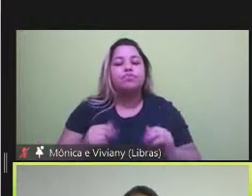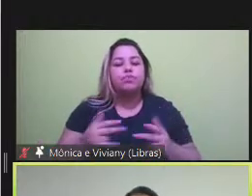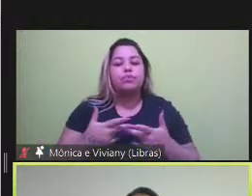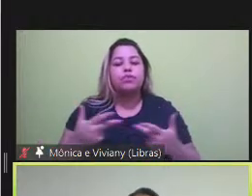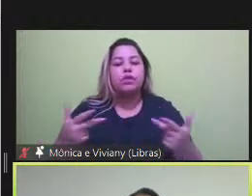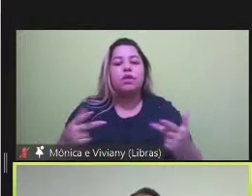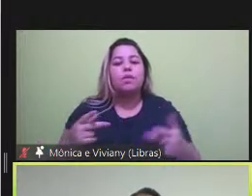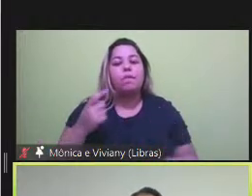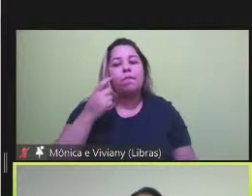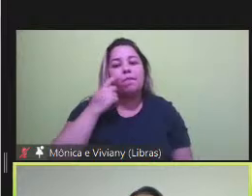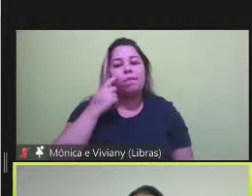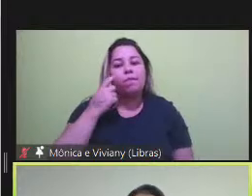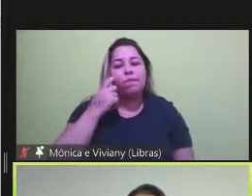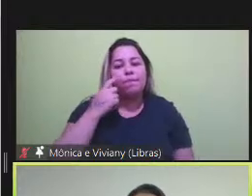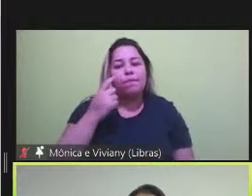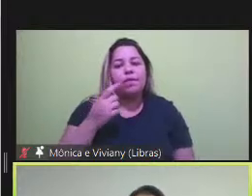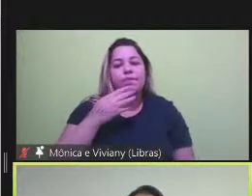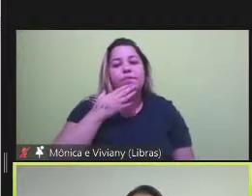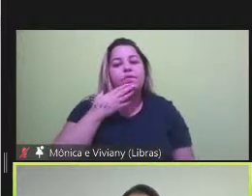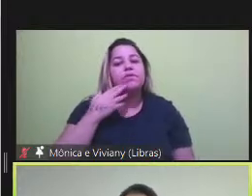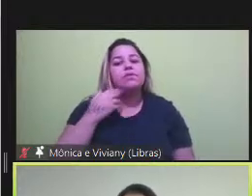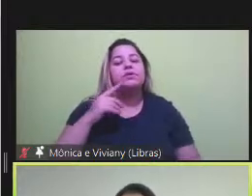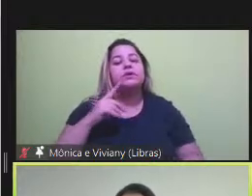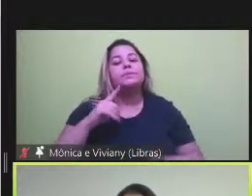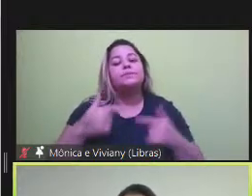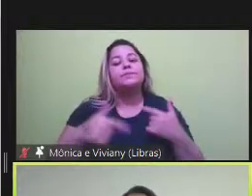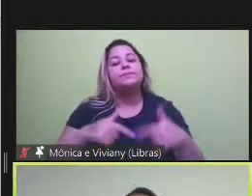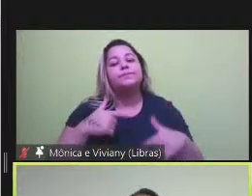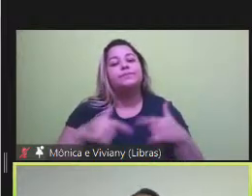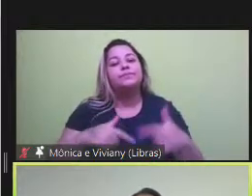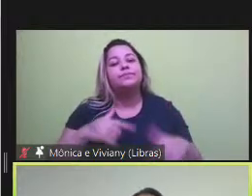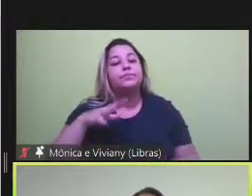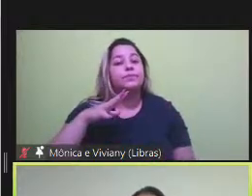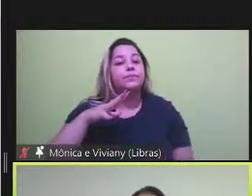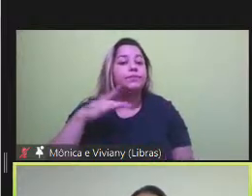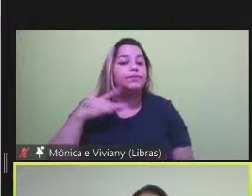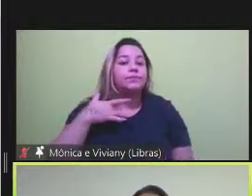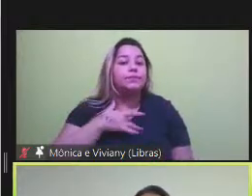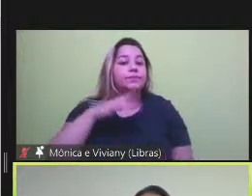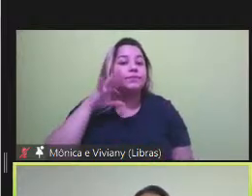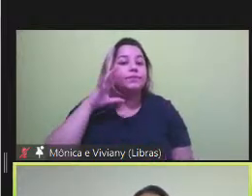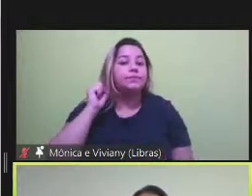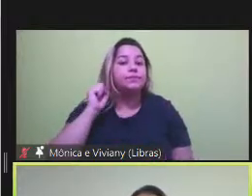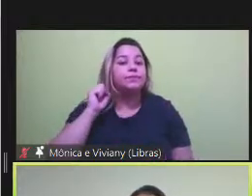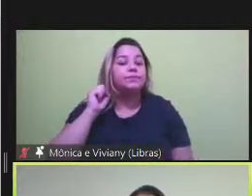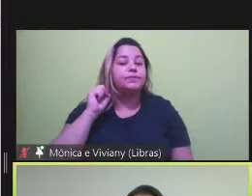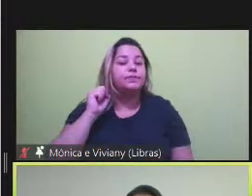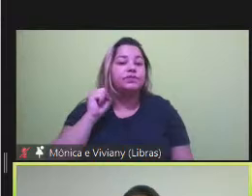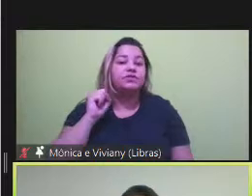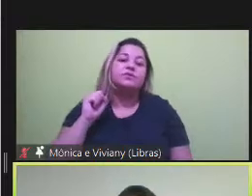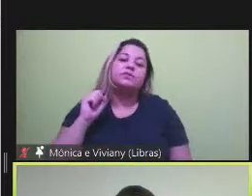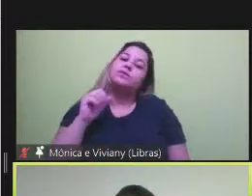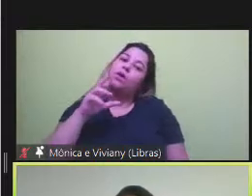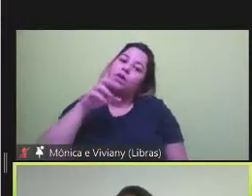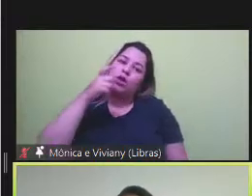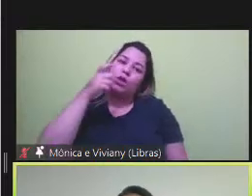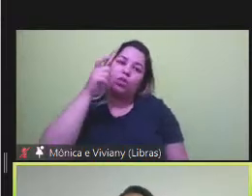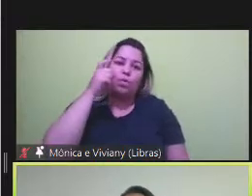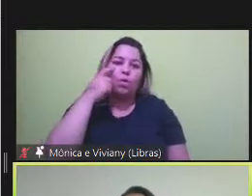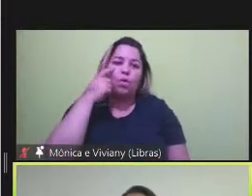them which called the attention. So the work from hearing healthy and eye